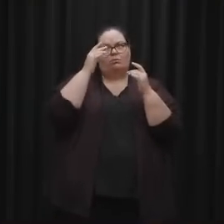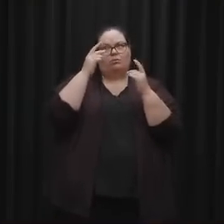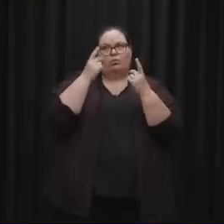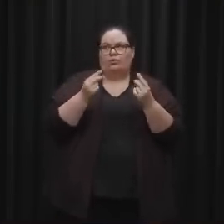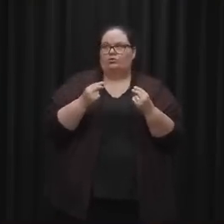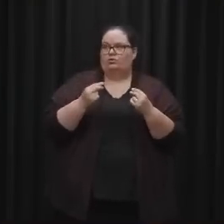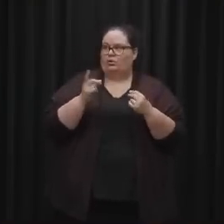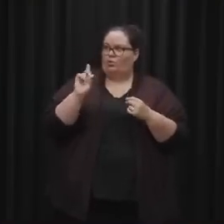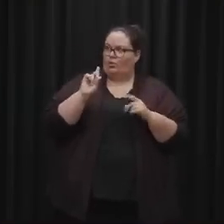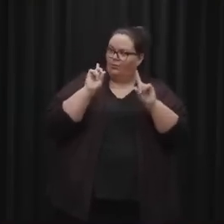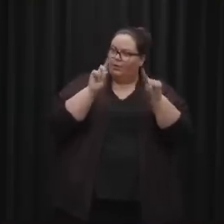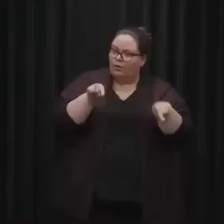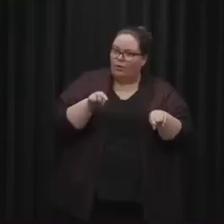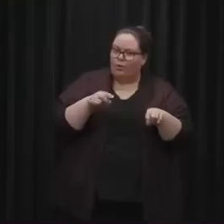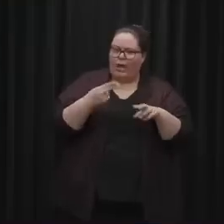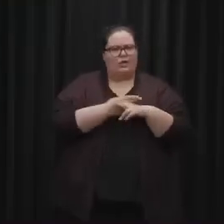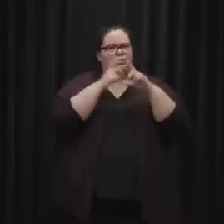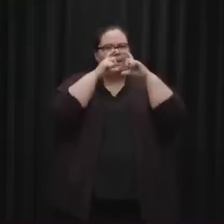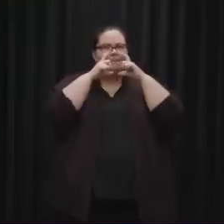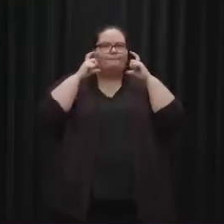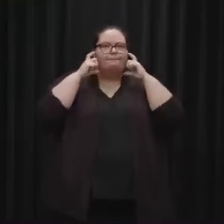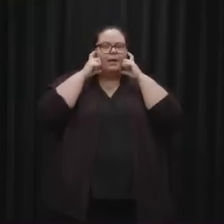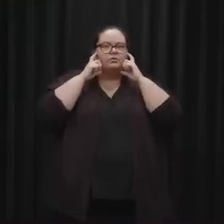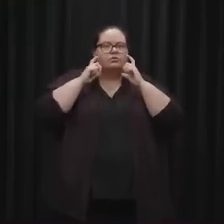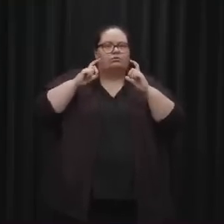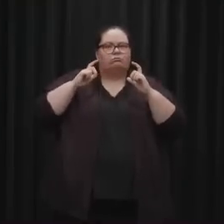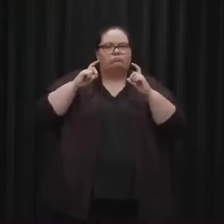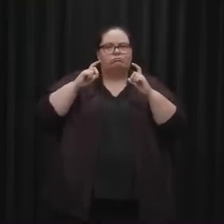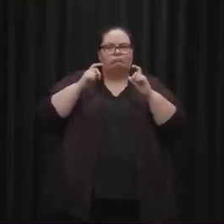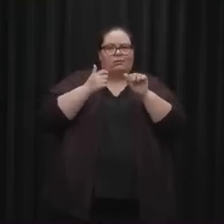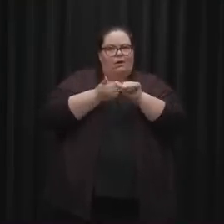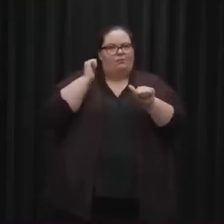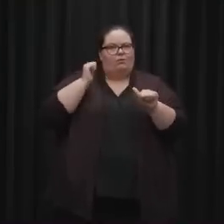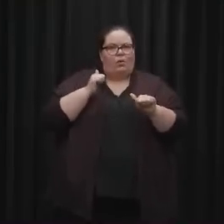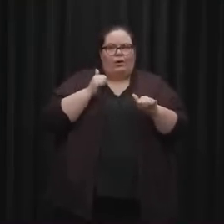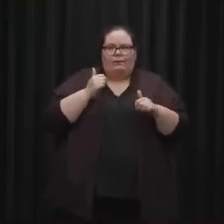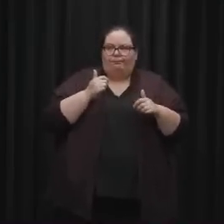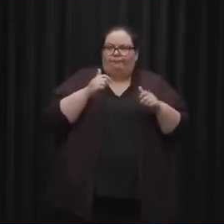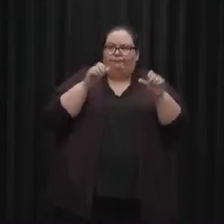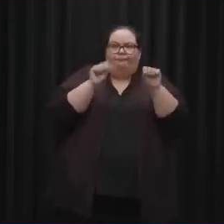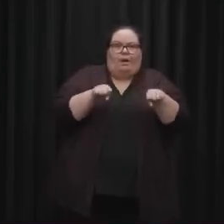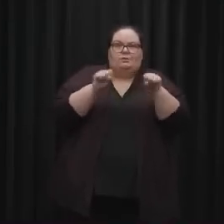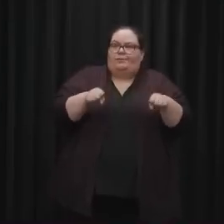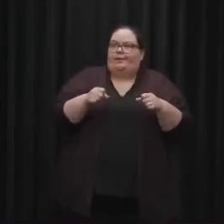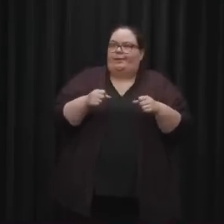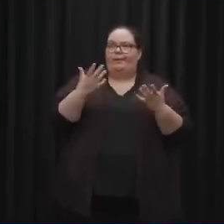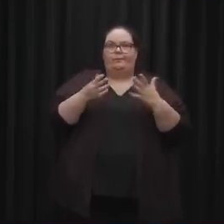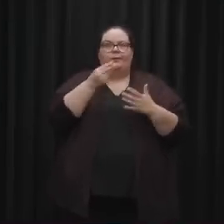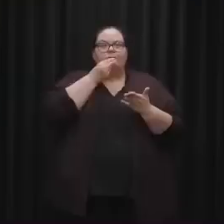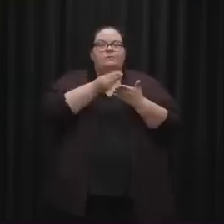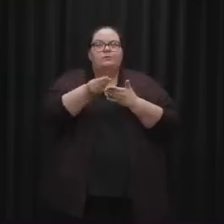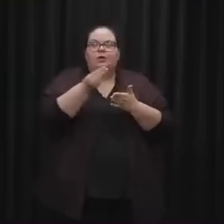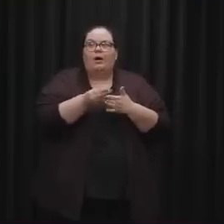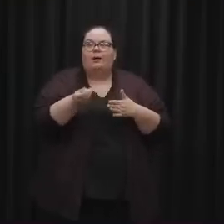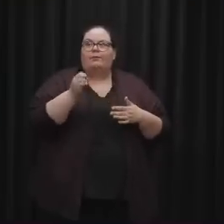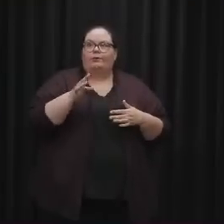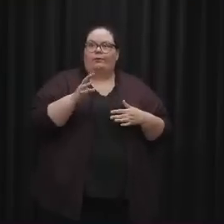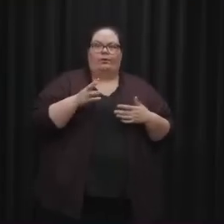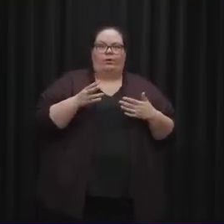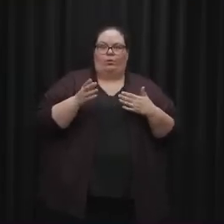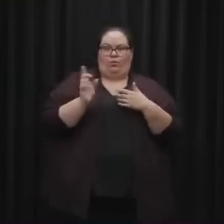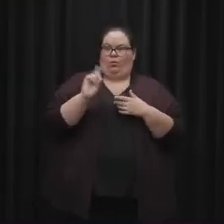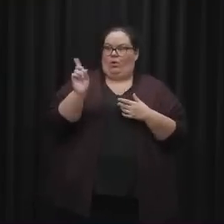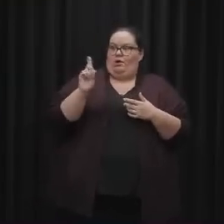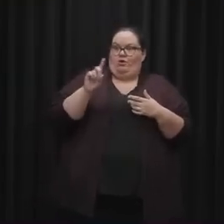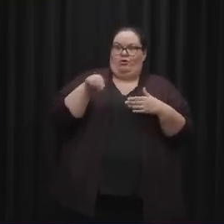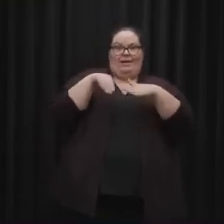mask with them and putting it on to avoid the chance that they could run into someone whether it be a grocery store, whether it be in any particular